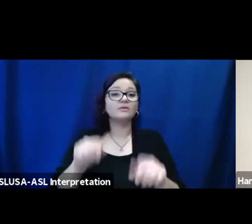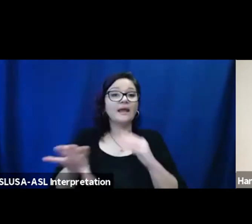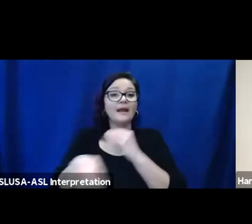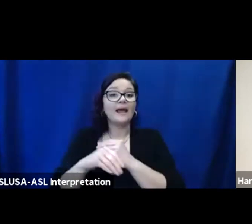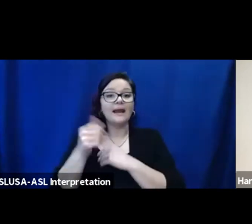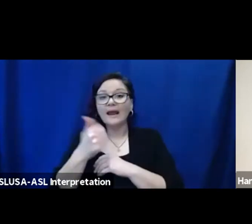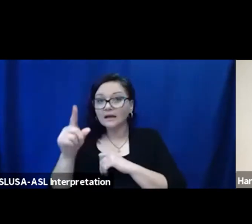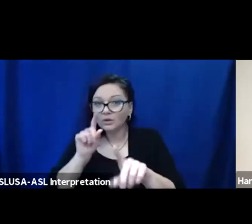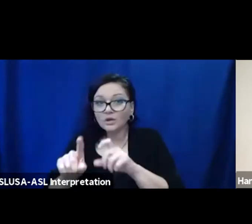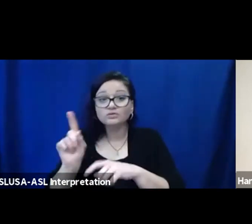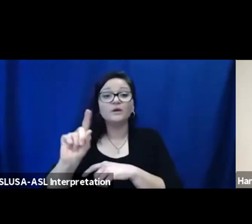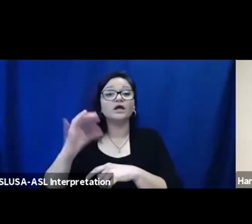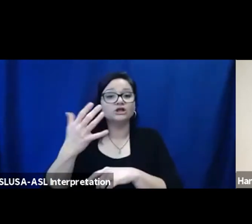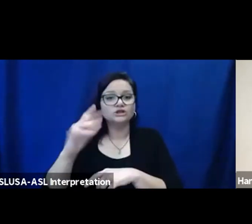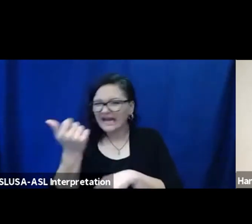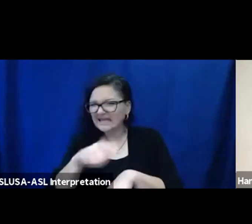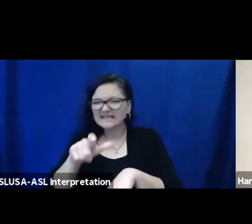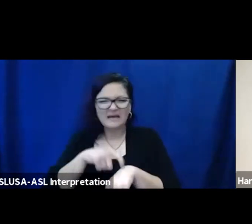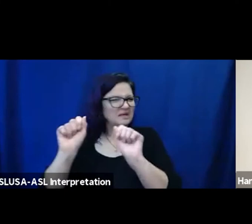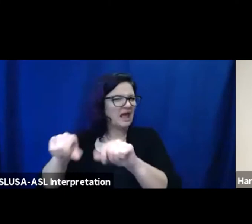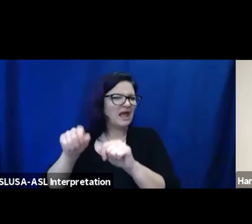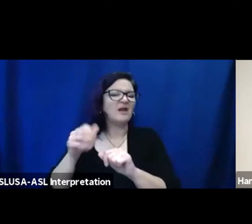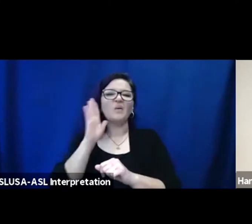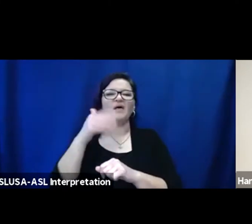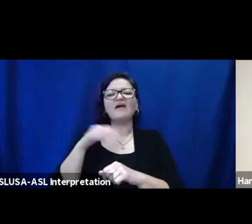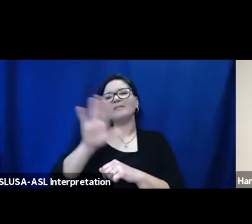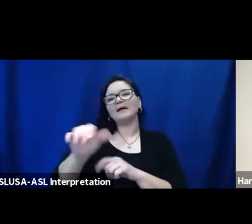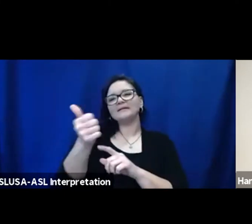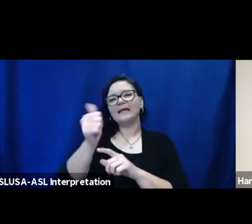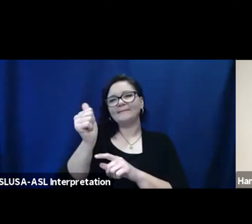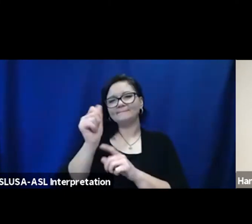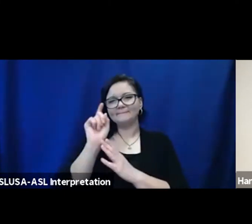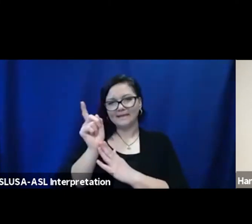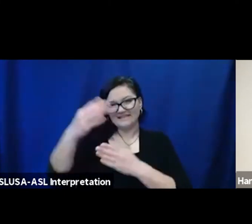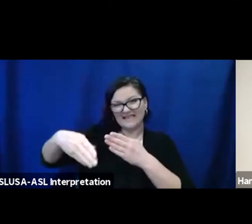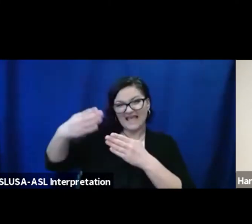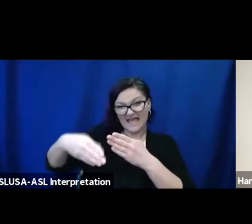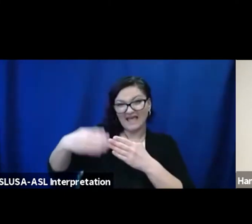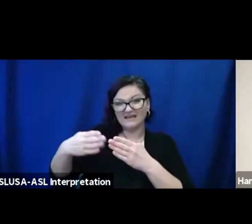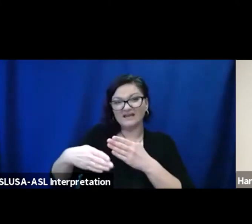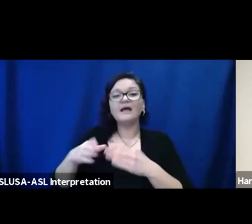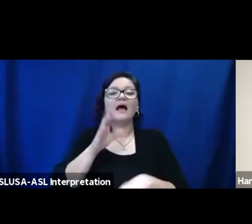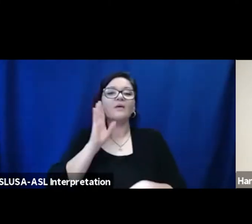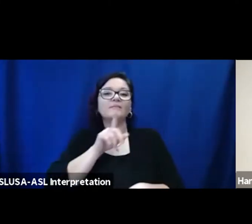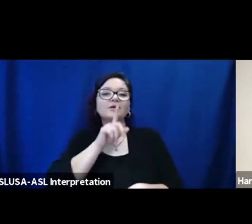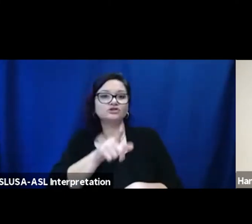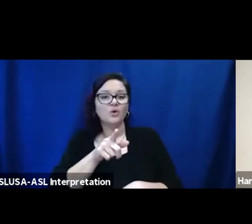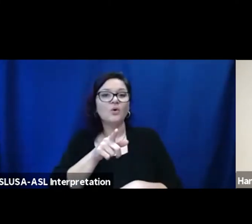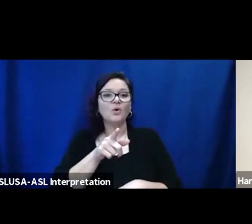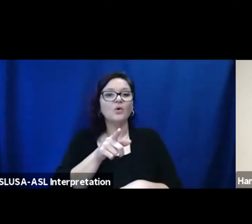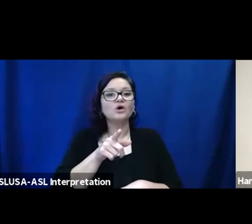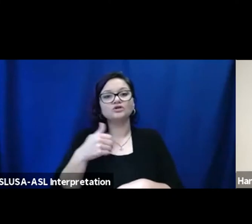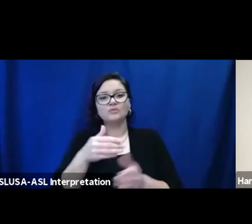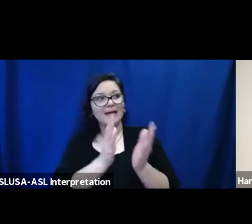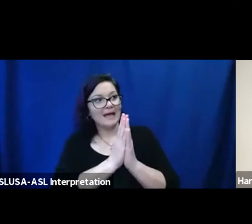questions in the chat anytime throughout. We will have about 10 minutes at the end, and I'll make sure to direct your questions to our